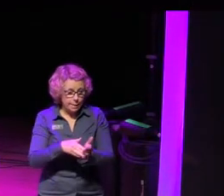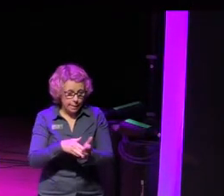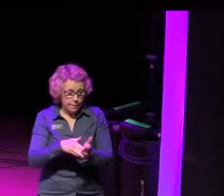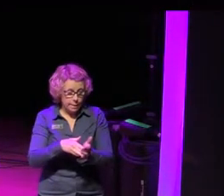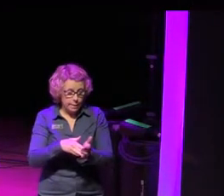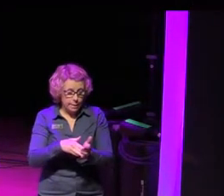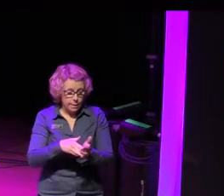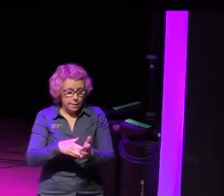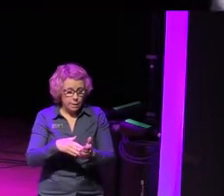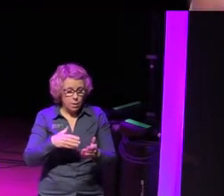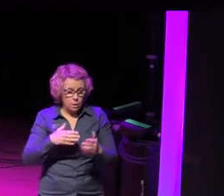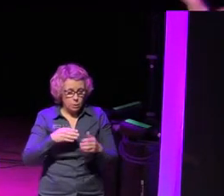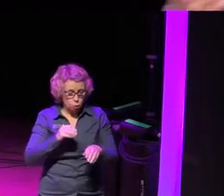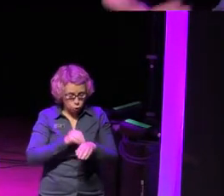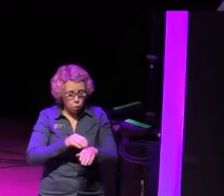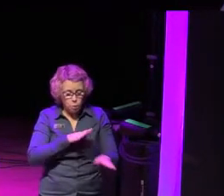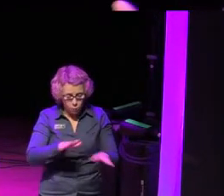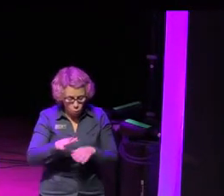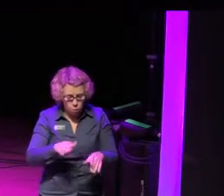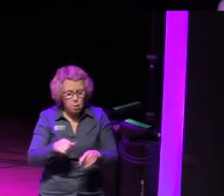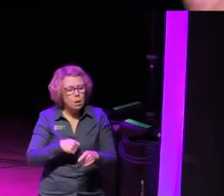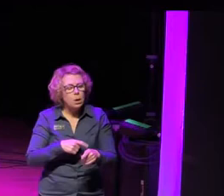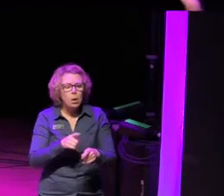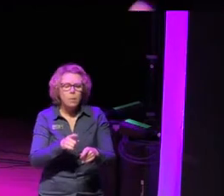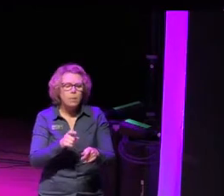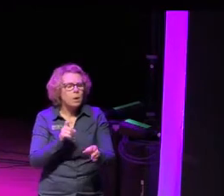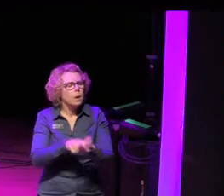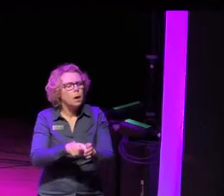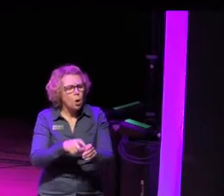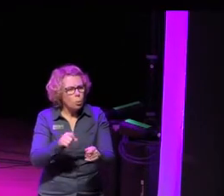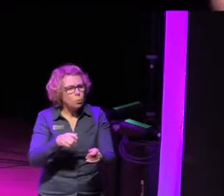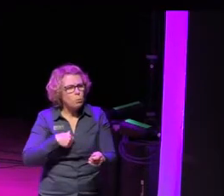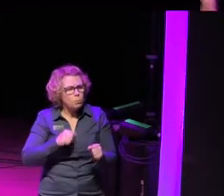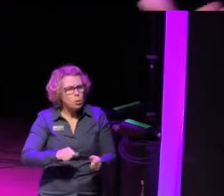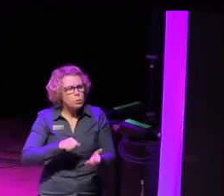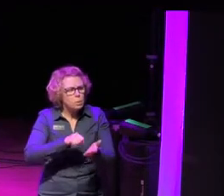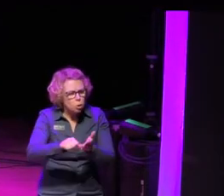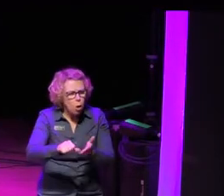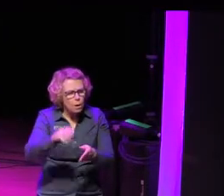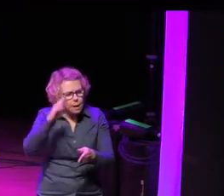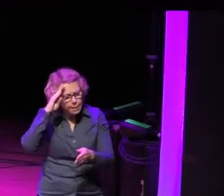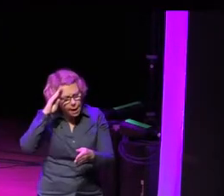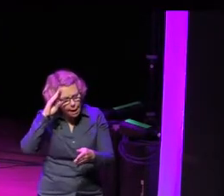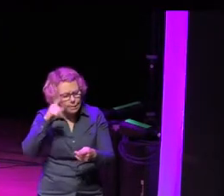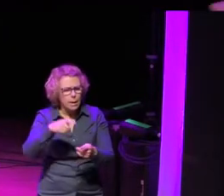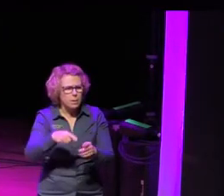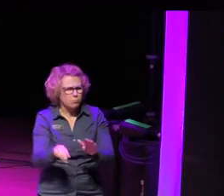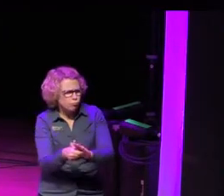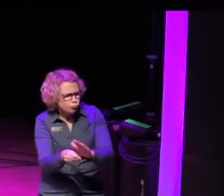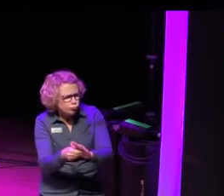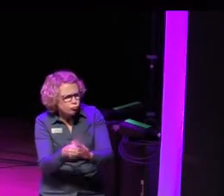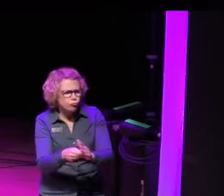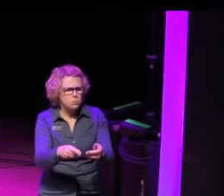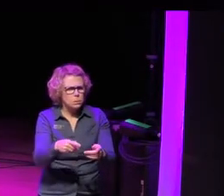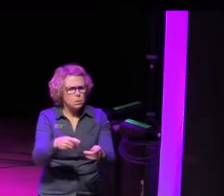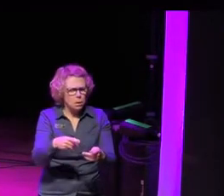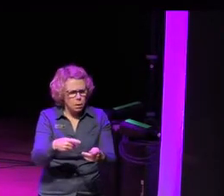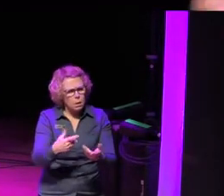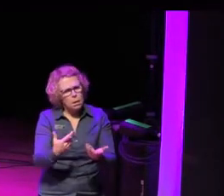from the health system, so you simply don't get, or you have to pay the doctor, bribe the doctor, or pay the